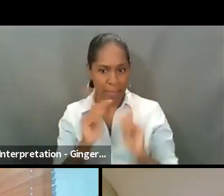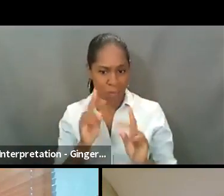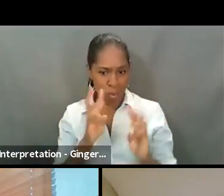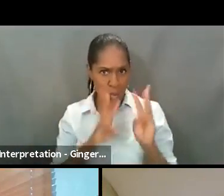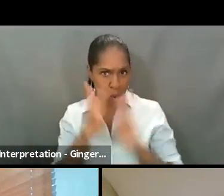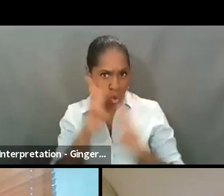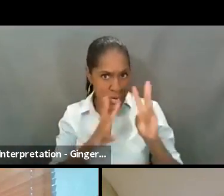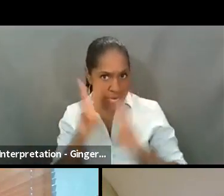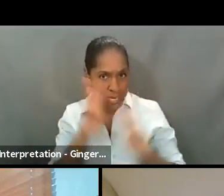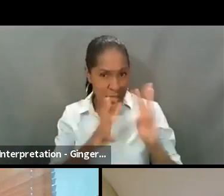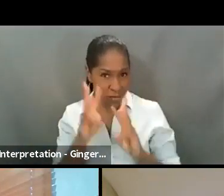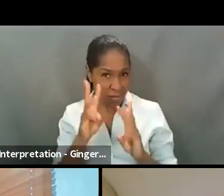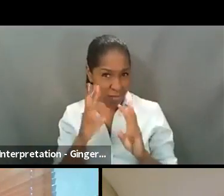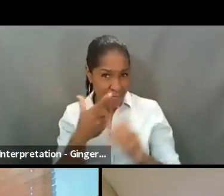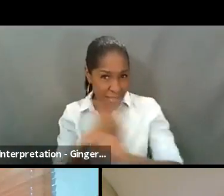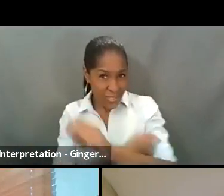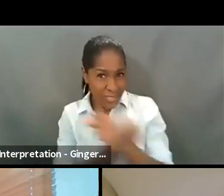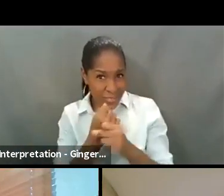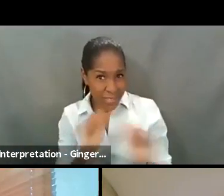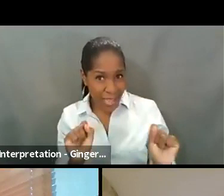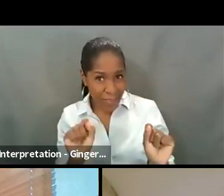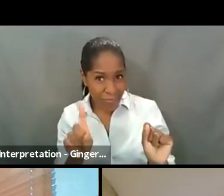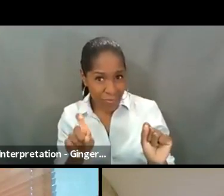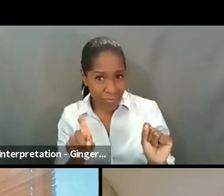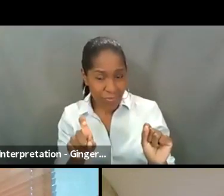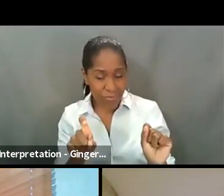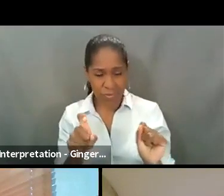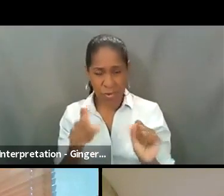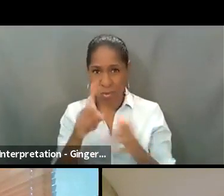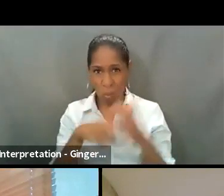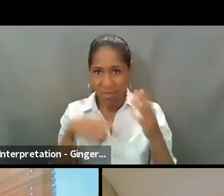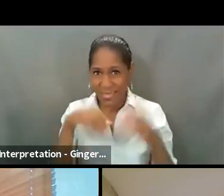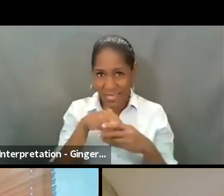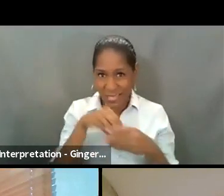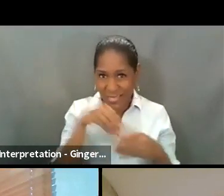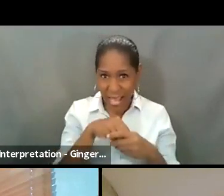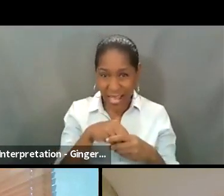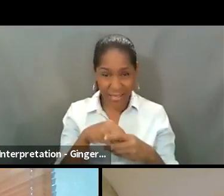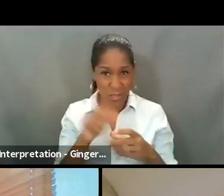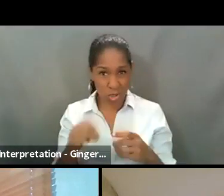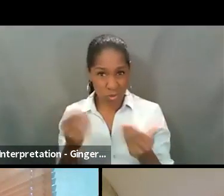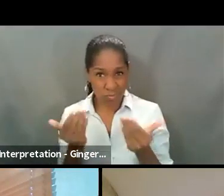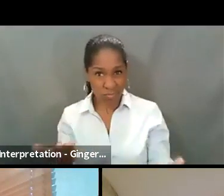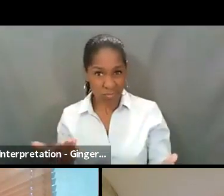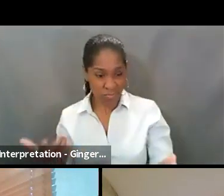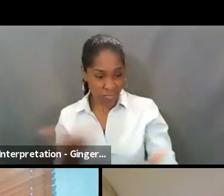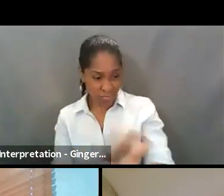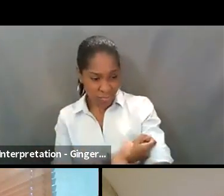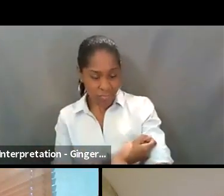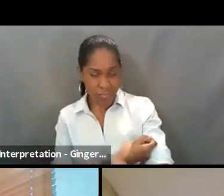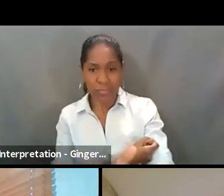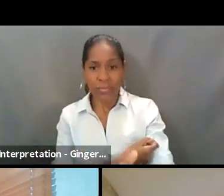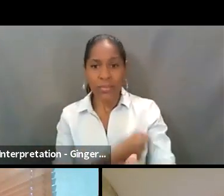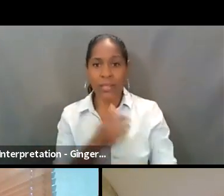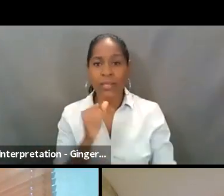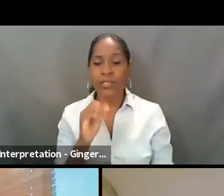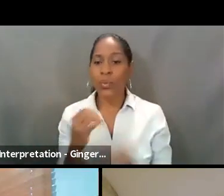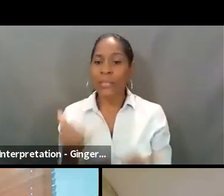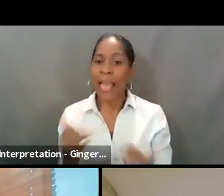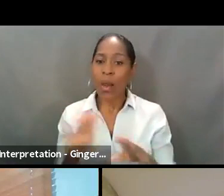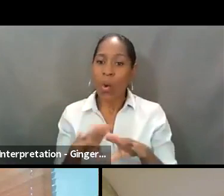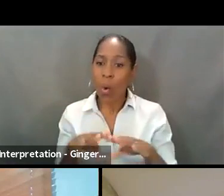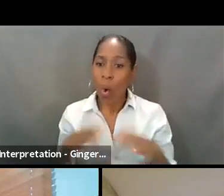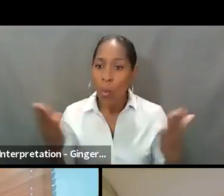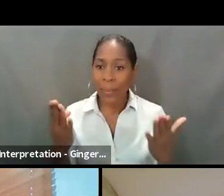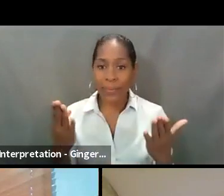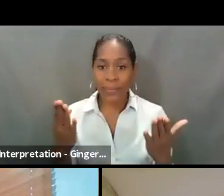some misconceptions about what this vaccine is and if they should take it. I'm hoping to open up the conversation for you